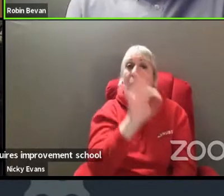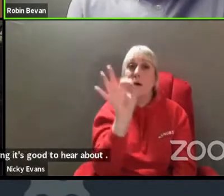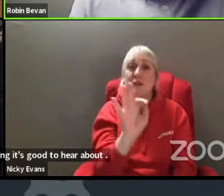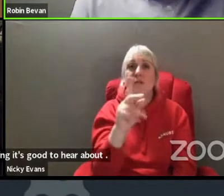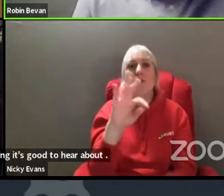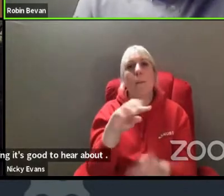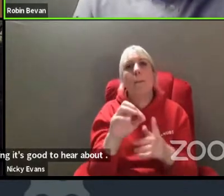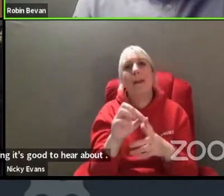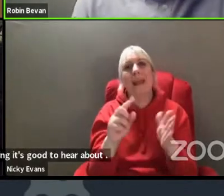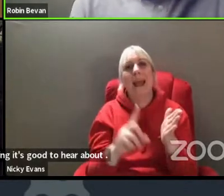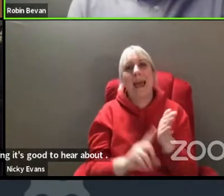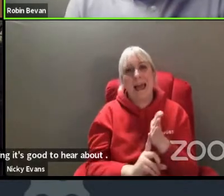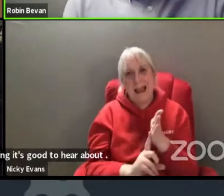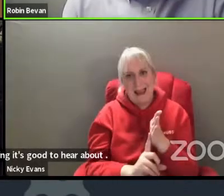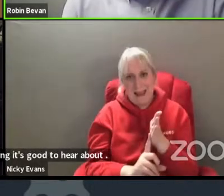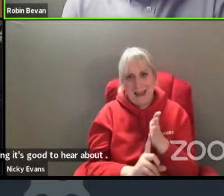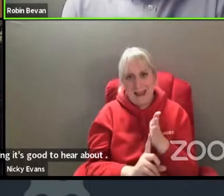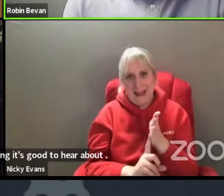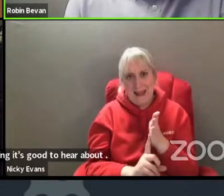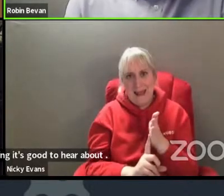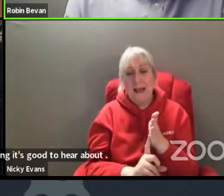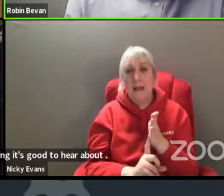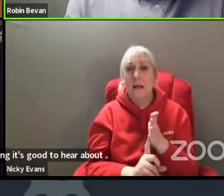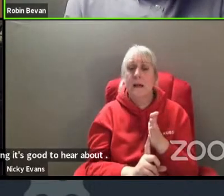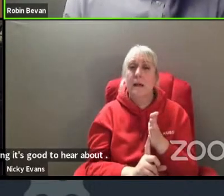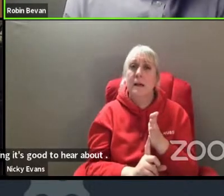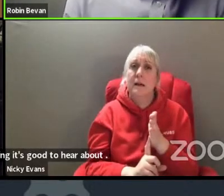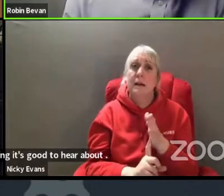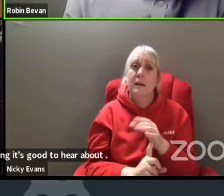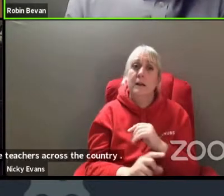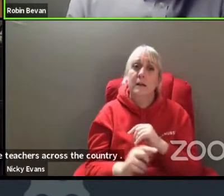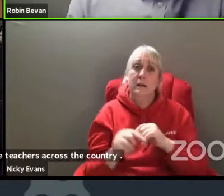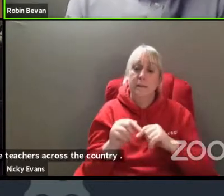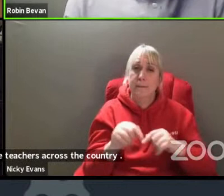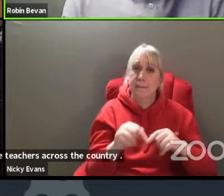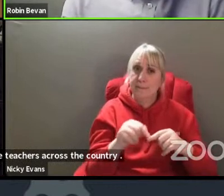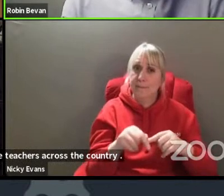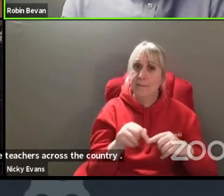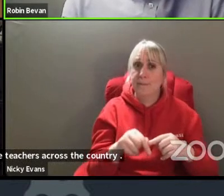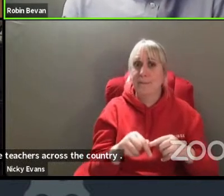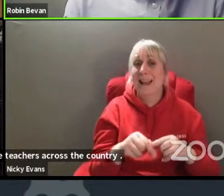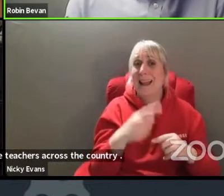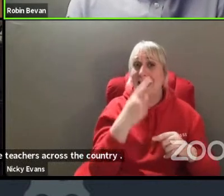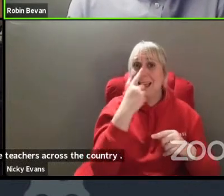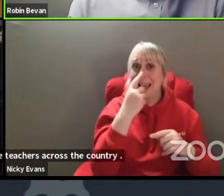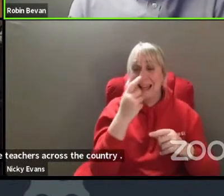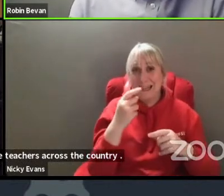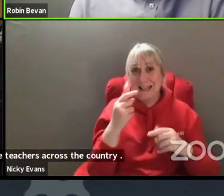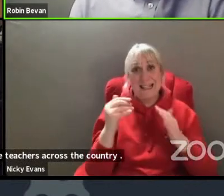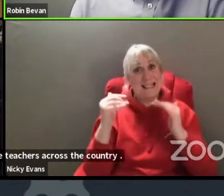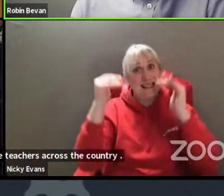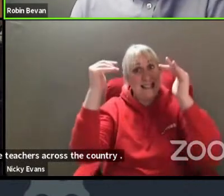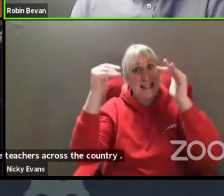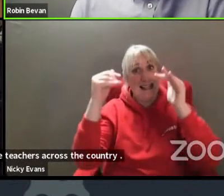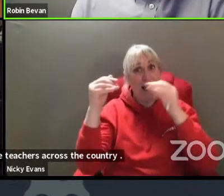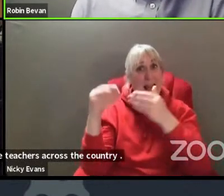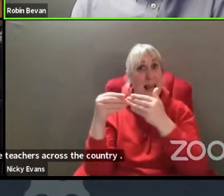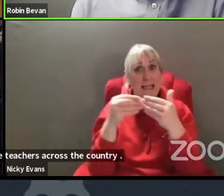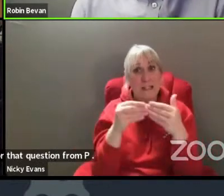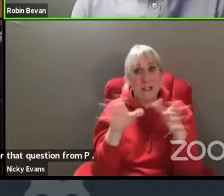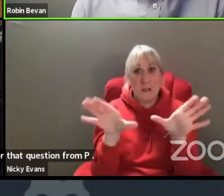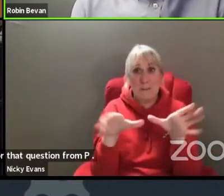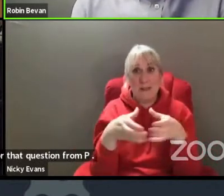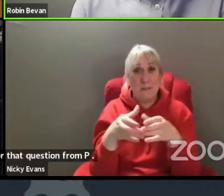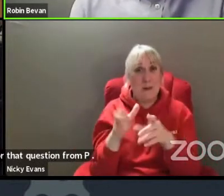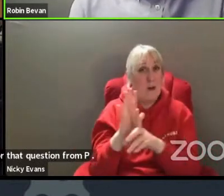no name given. Around the summer, can they, I assume it's the senior leadership team there, force us to work extra